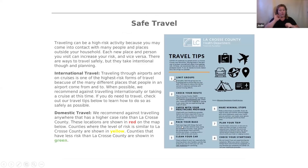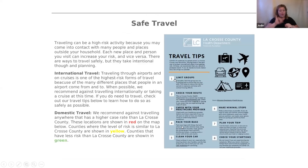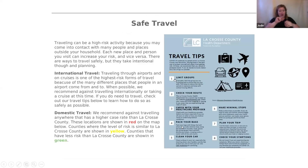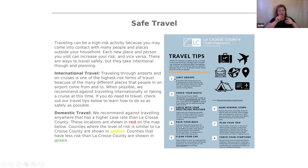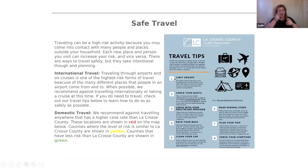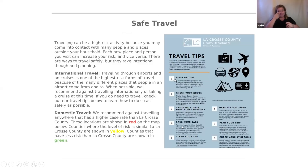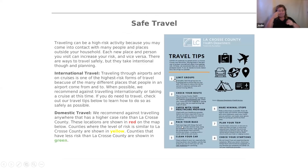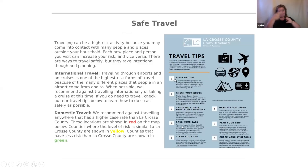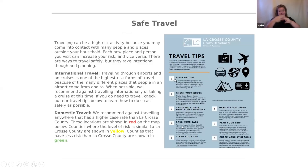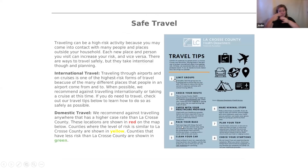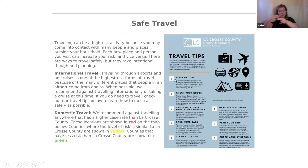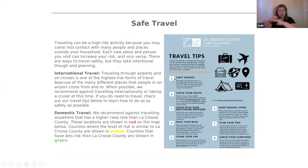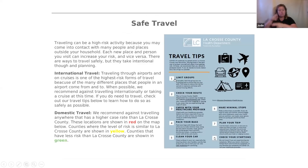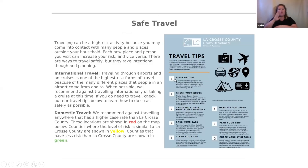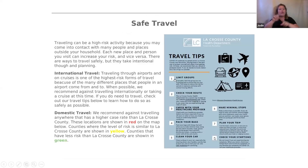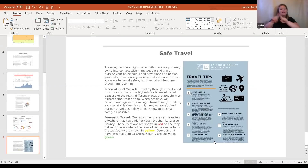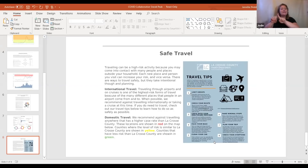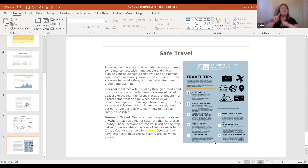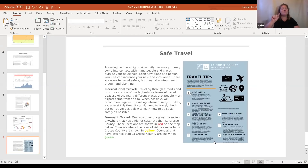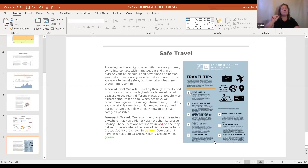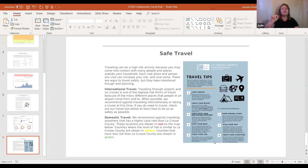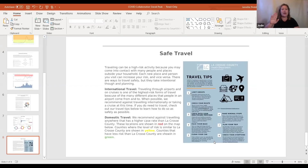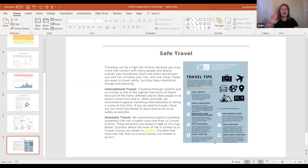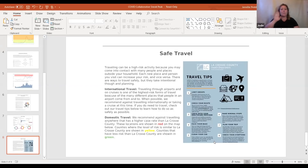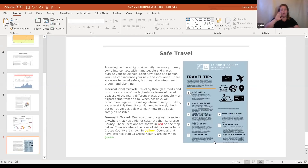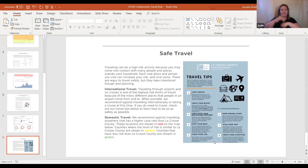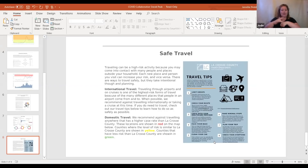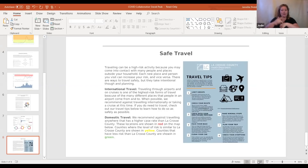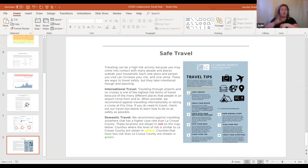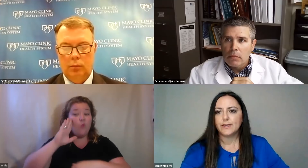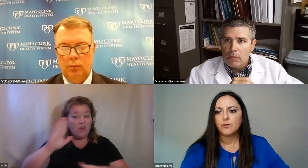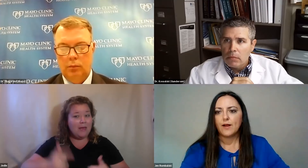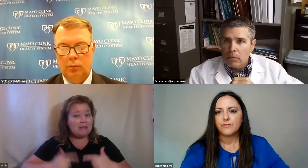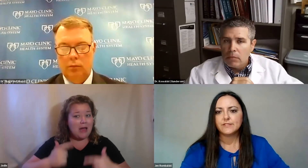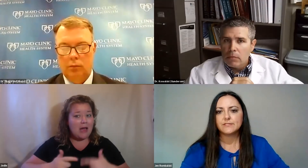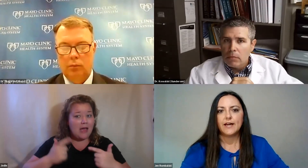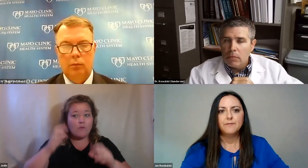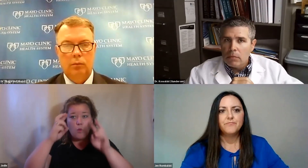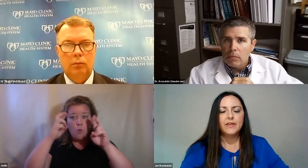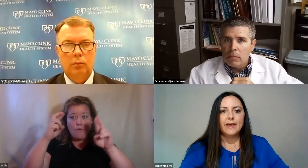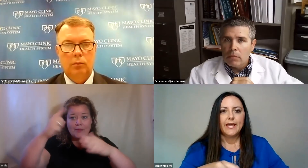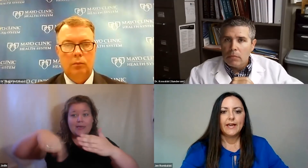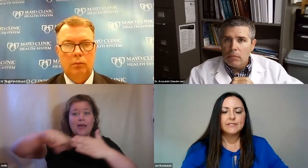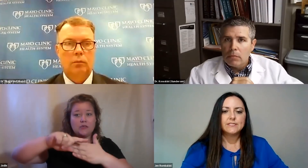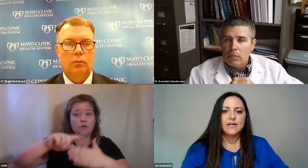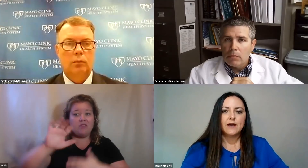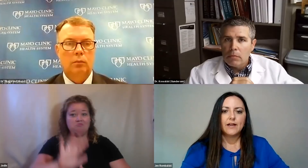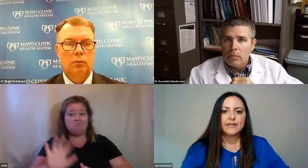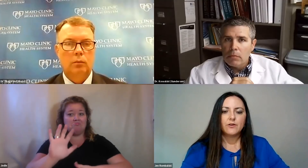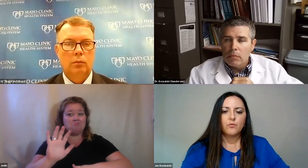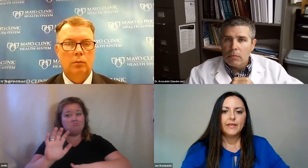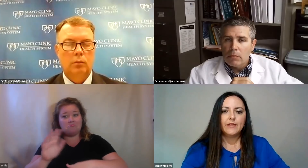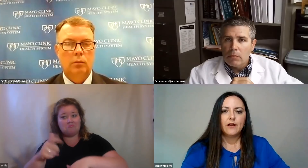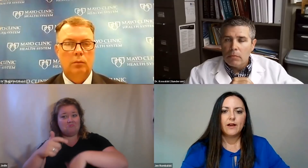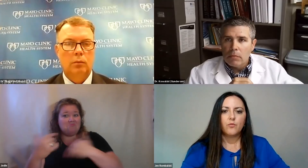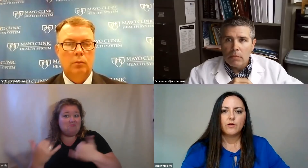web resource that, again, will be live as of hopefully next week around this time. And